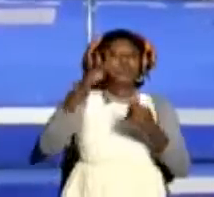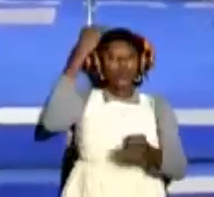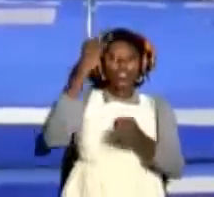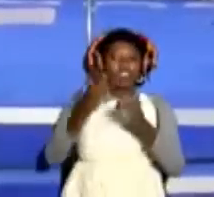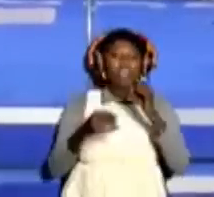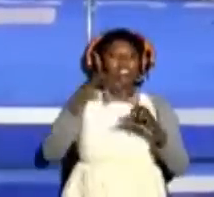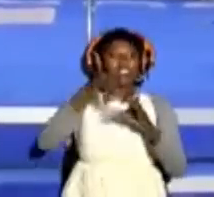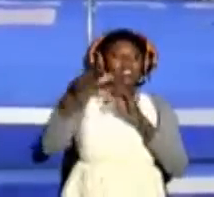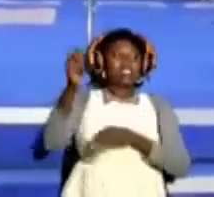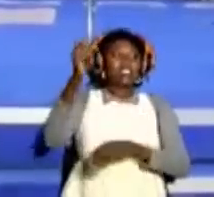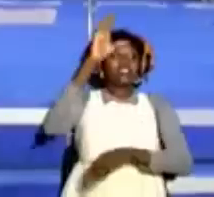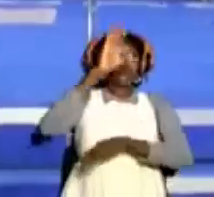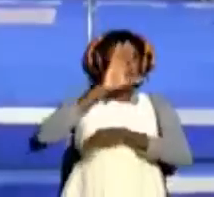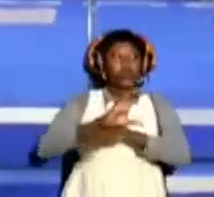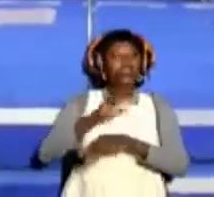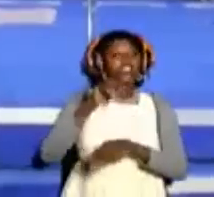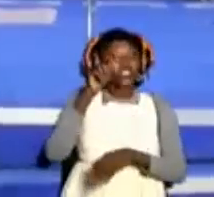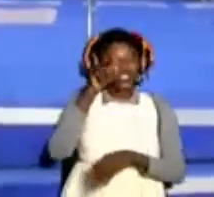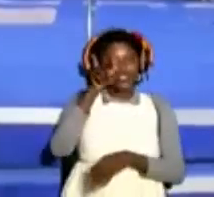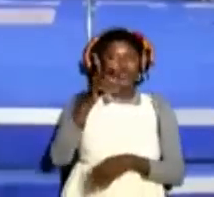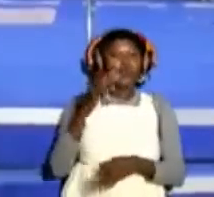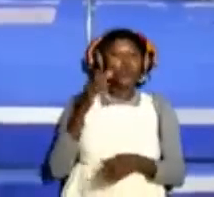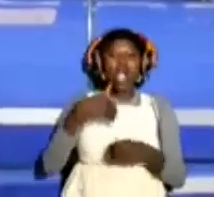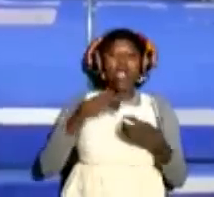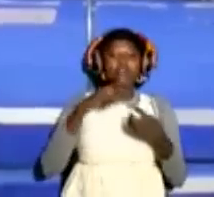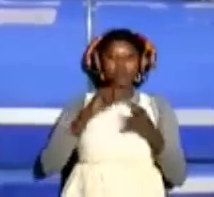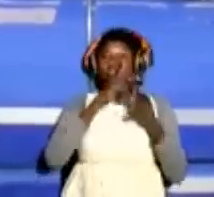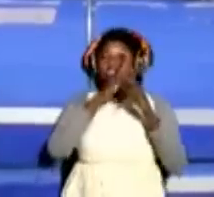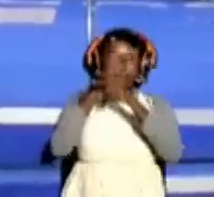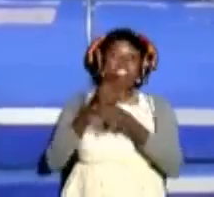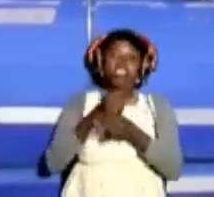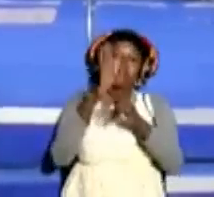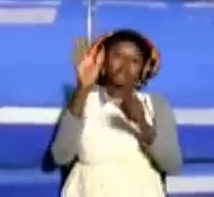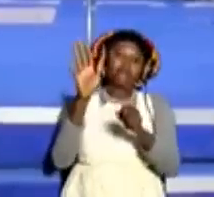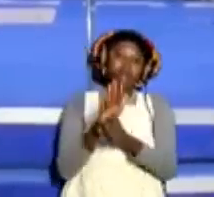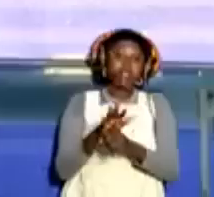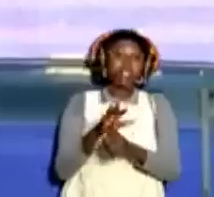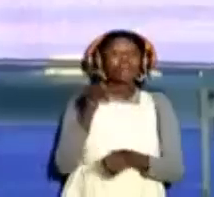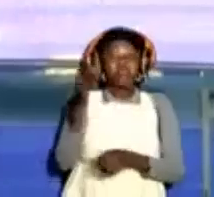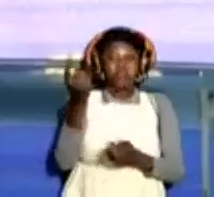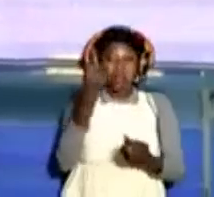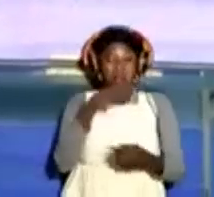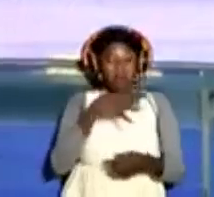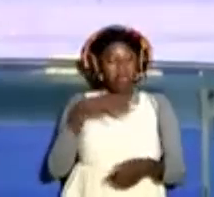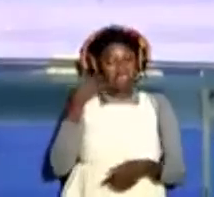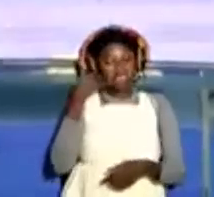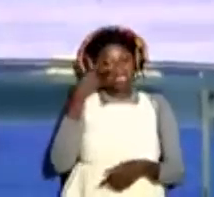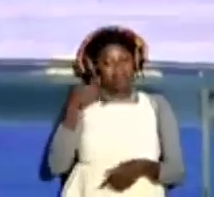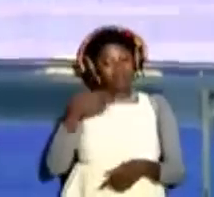church. You need to be deliberate and careful. Anyway, you can come and see me.